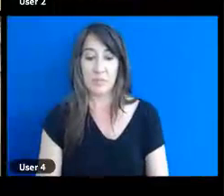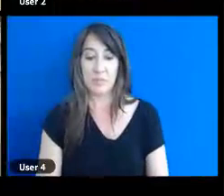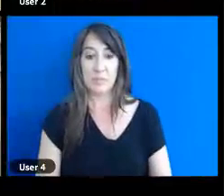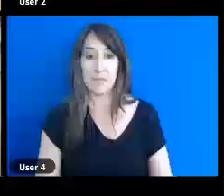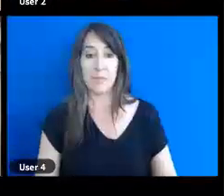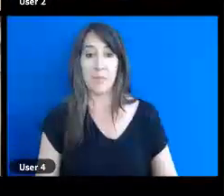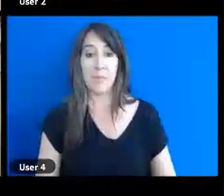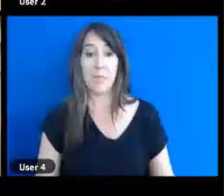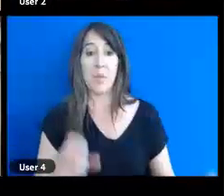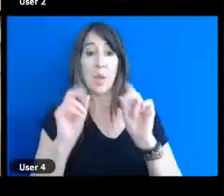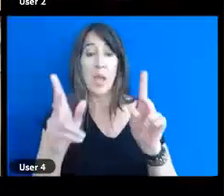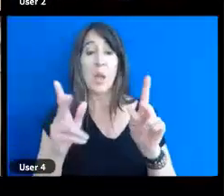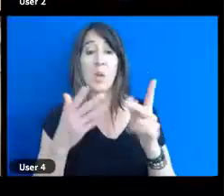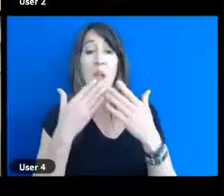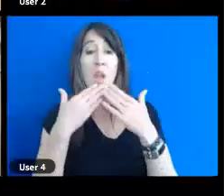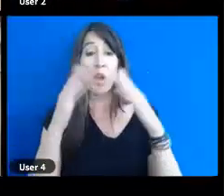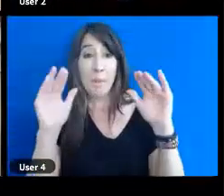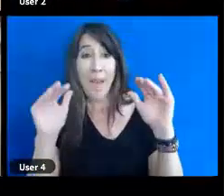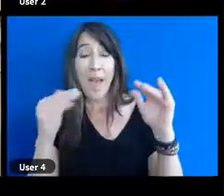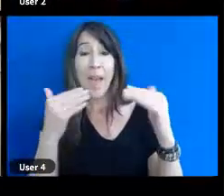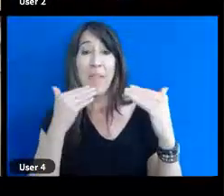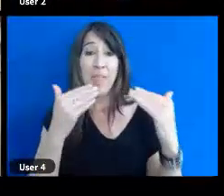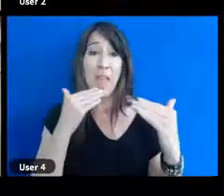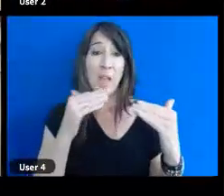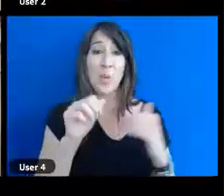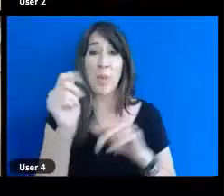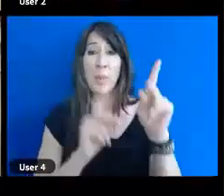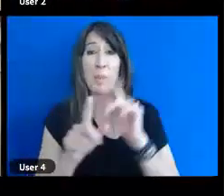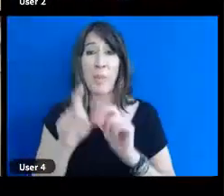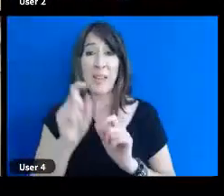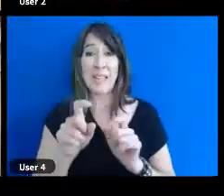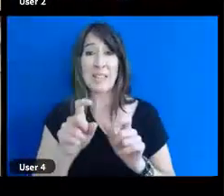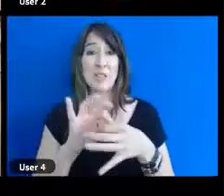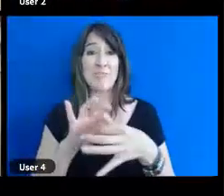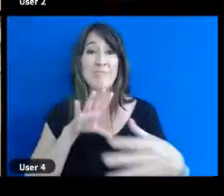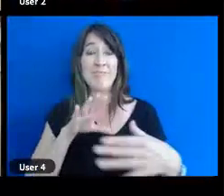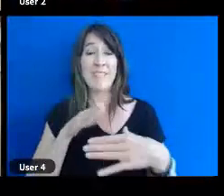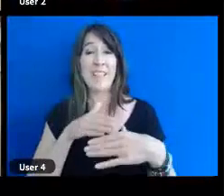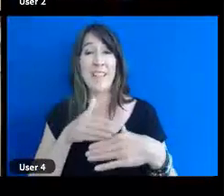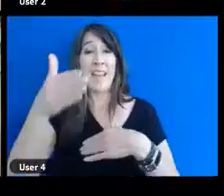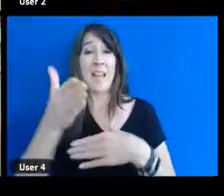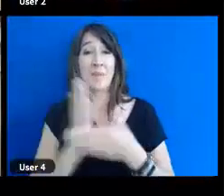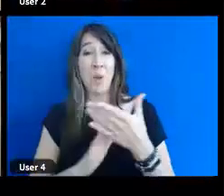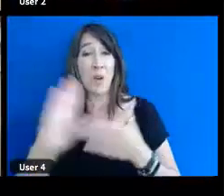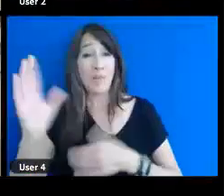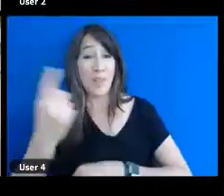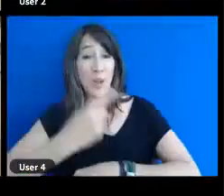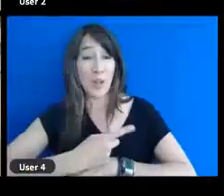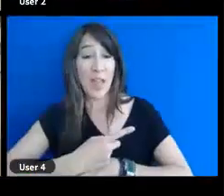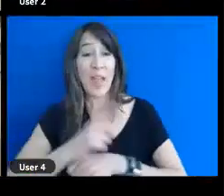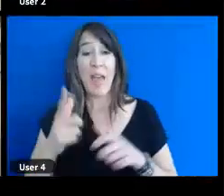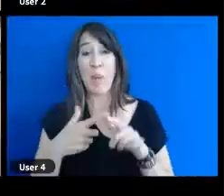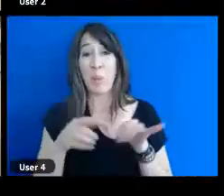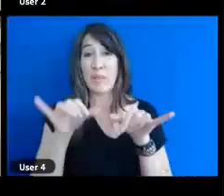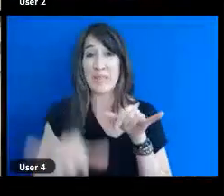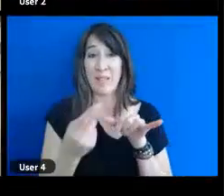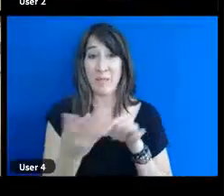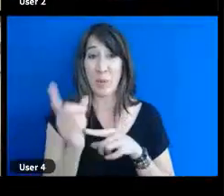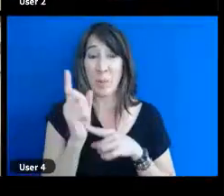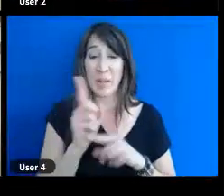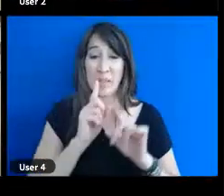Might I suggest that we say a quick goodbye and thank you to those that may need to be moving on to the next part of their agenda, and then